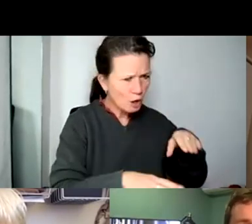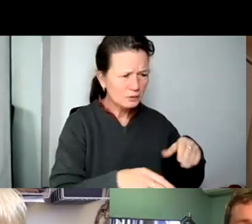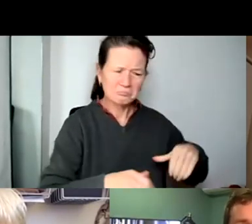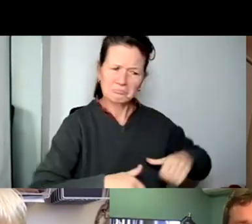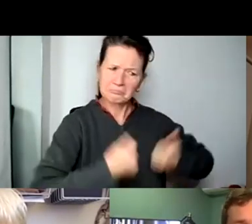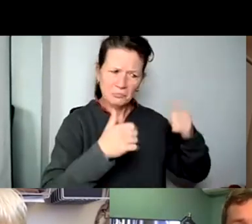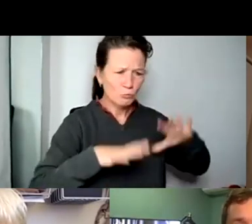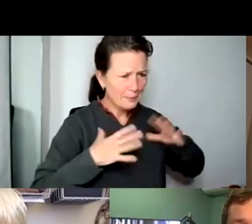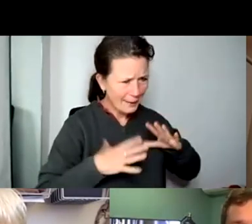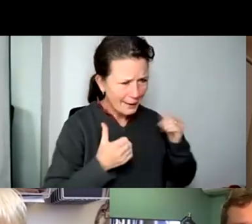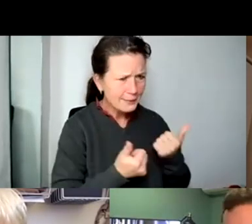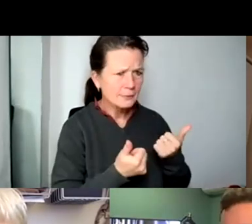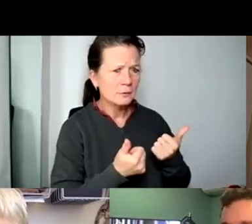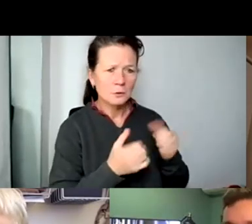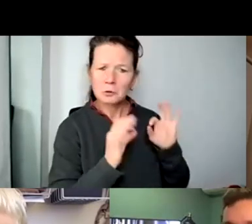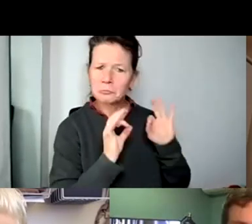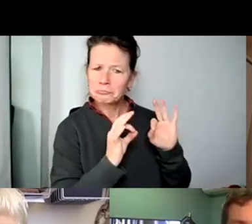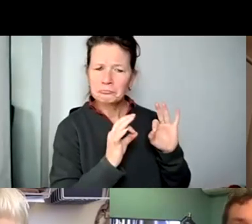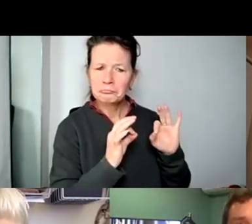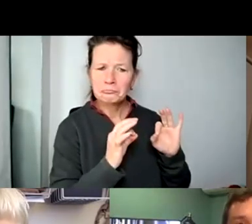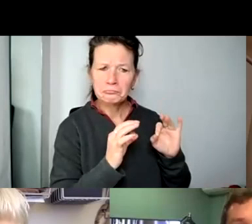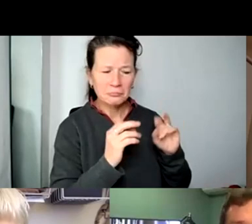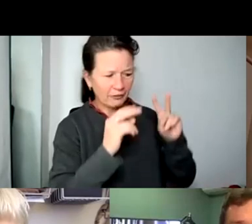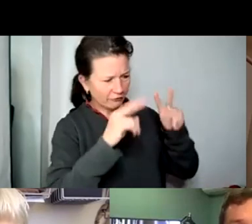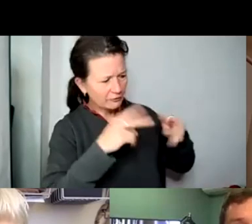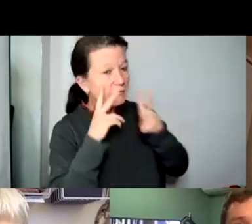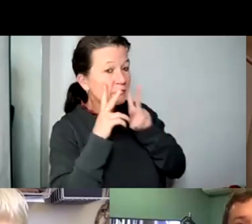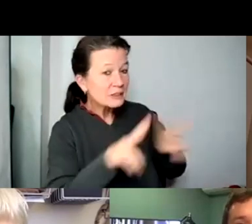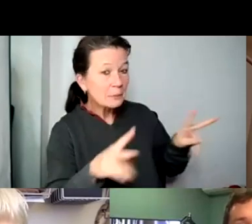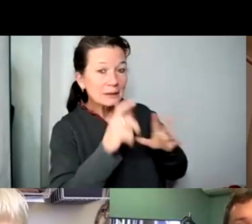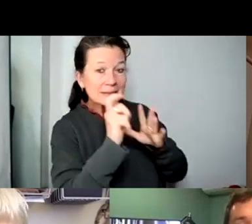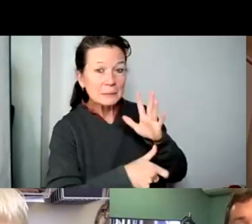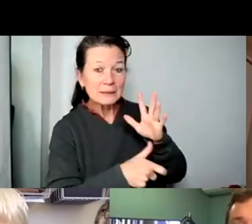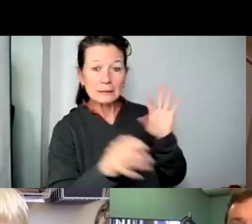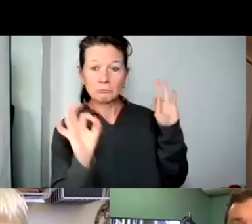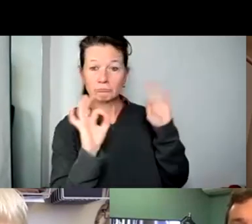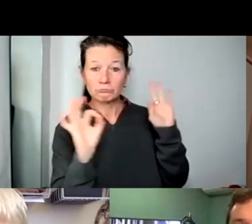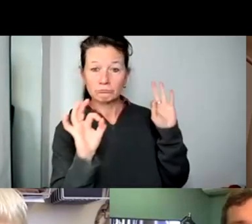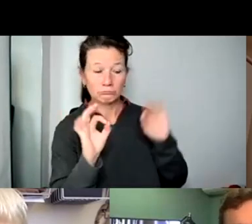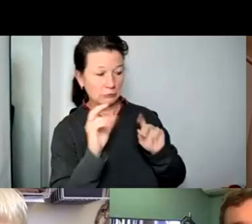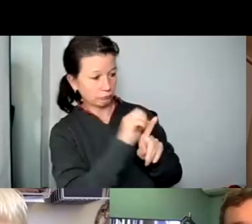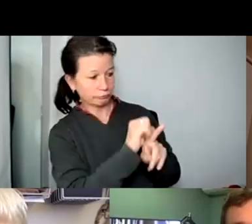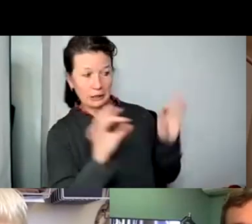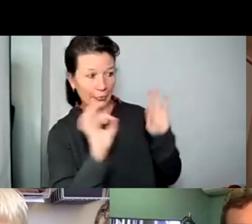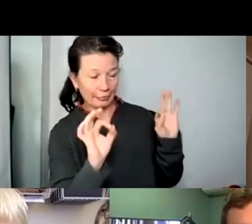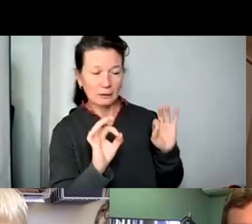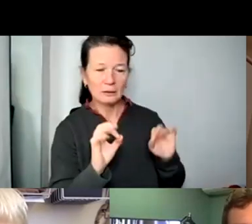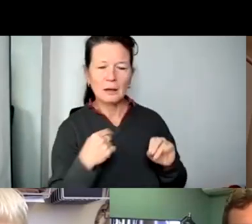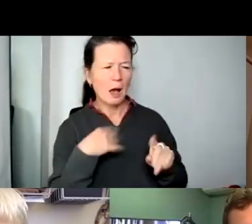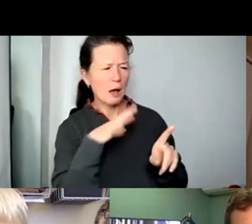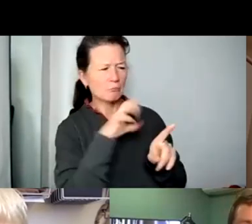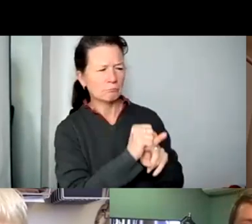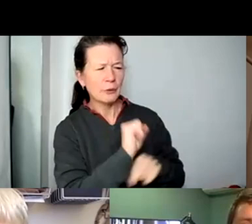prepared. There no visible disabilities whatsoever, and but I'd noticed on their screen